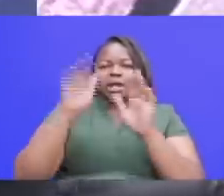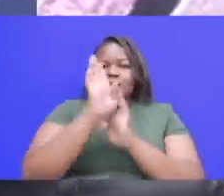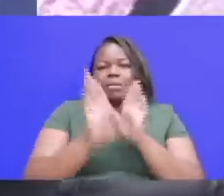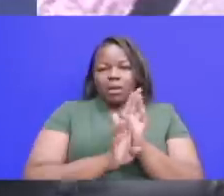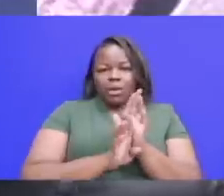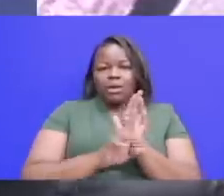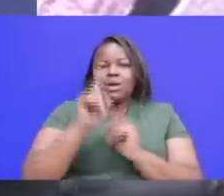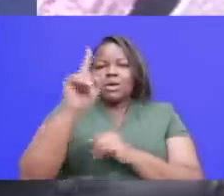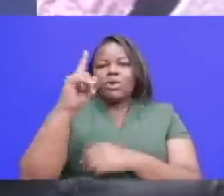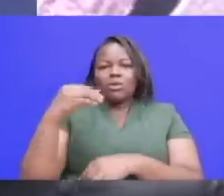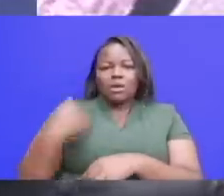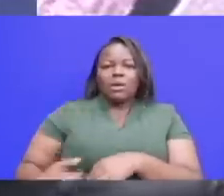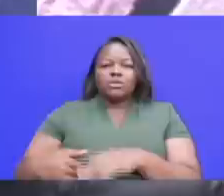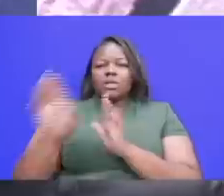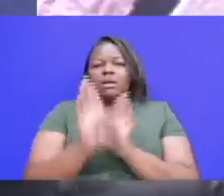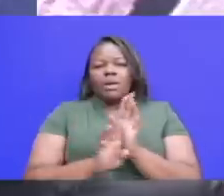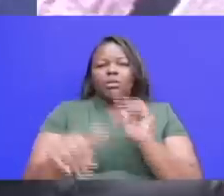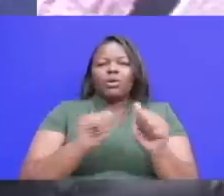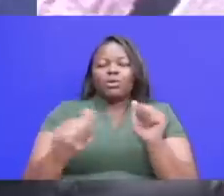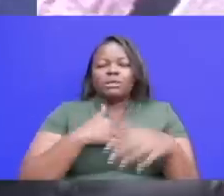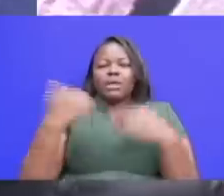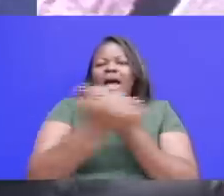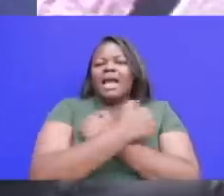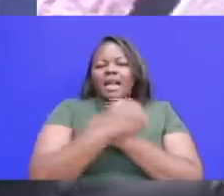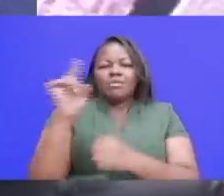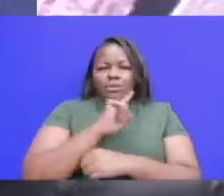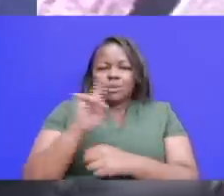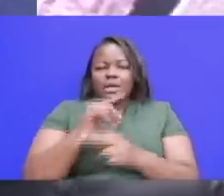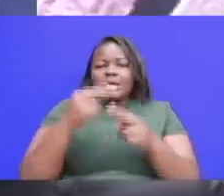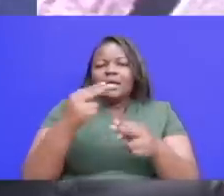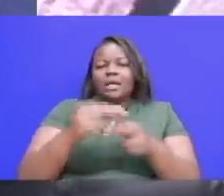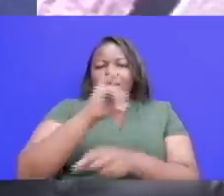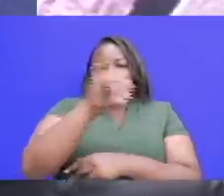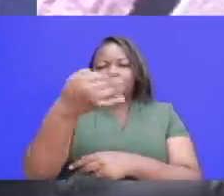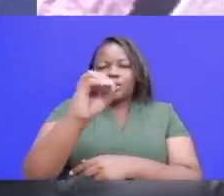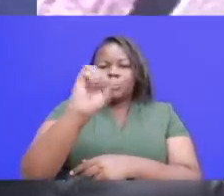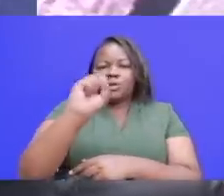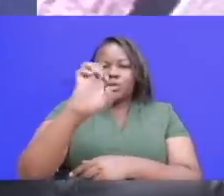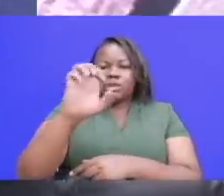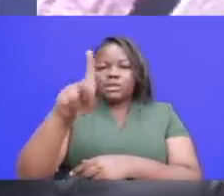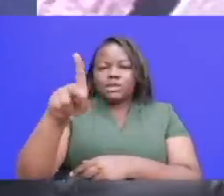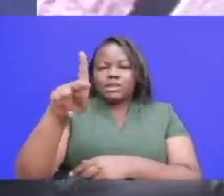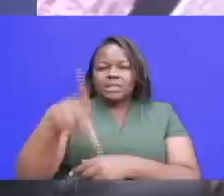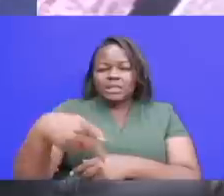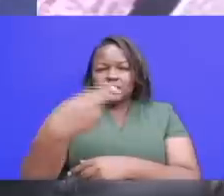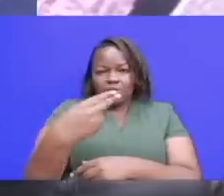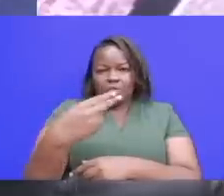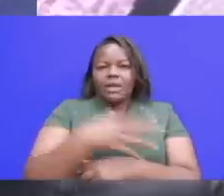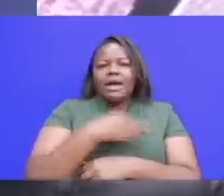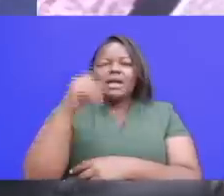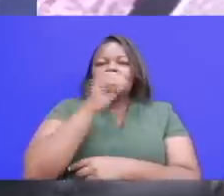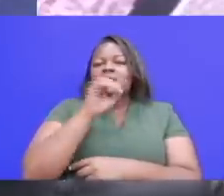one of the characters I most admire in the Bible. And his name is Joseph. And he is a son